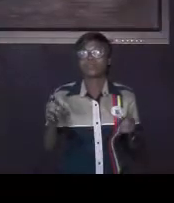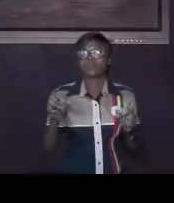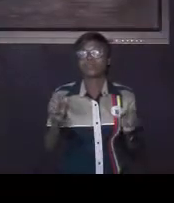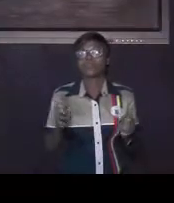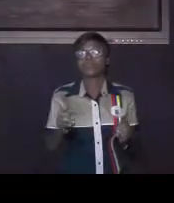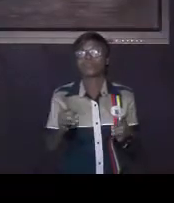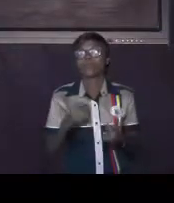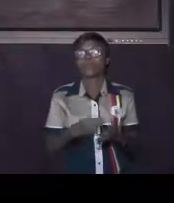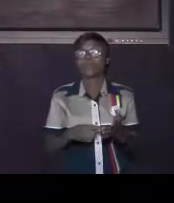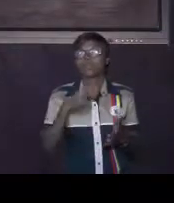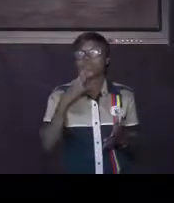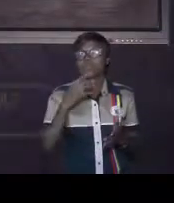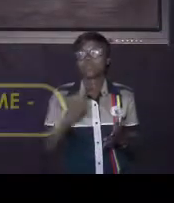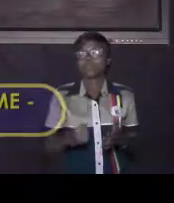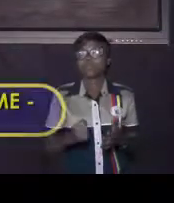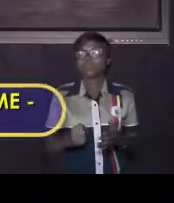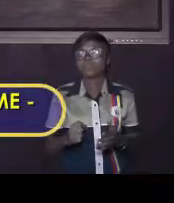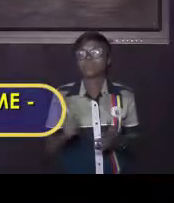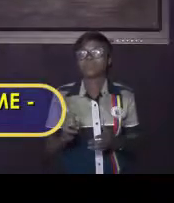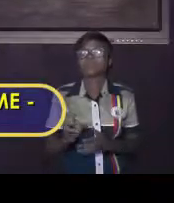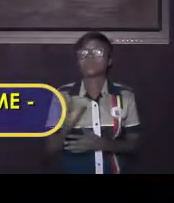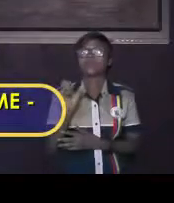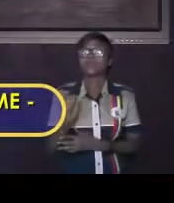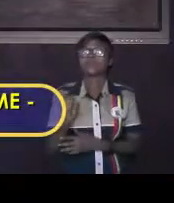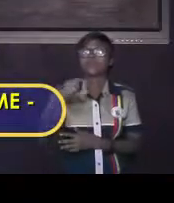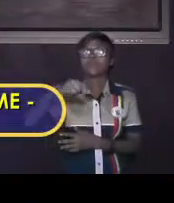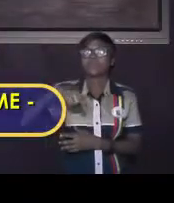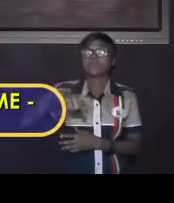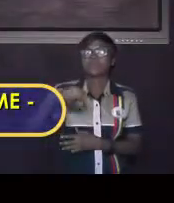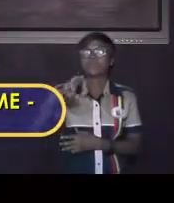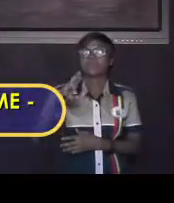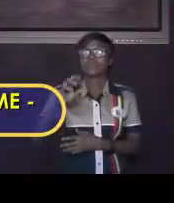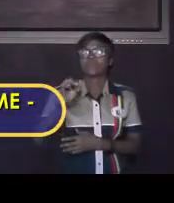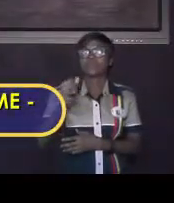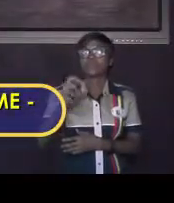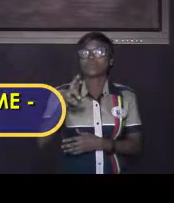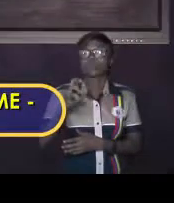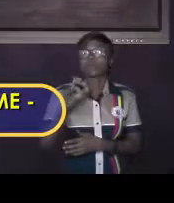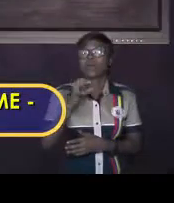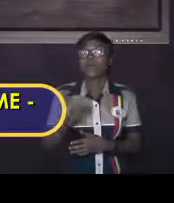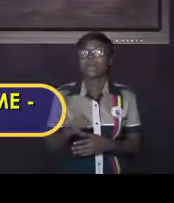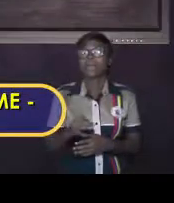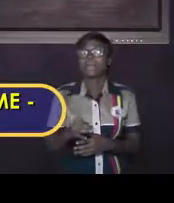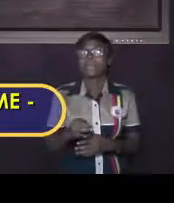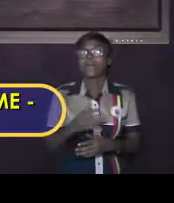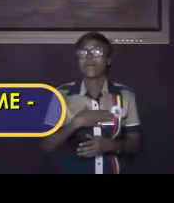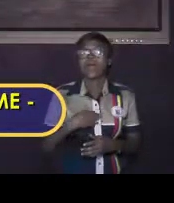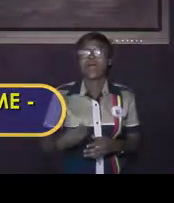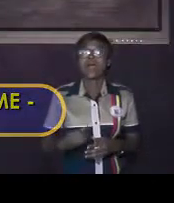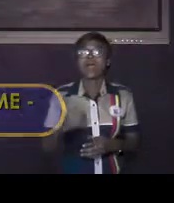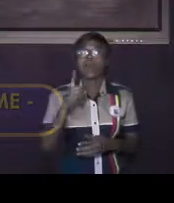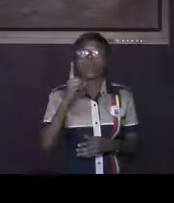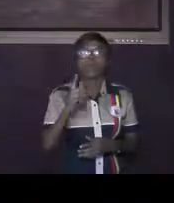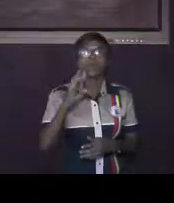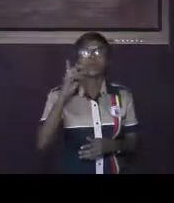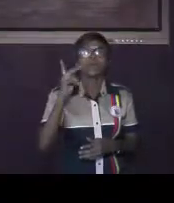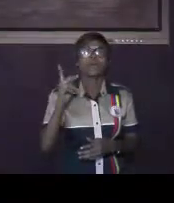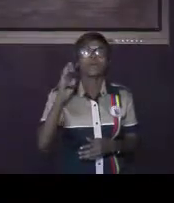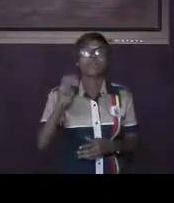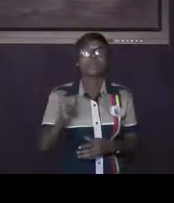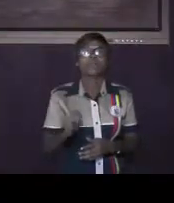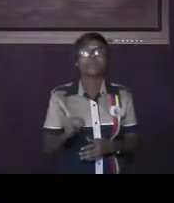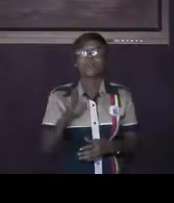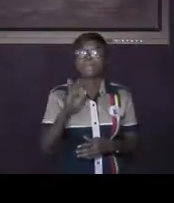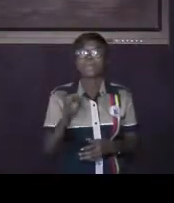Okay, so what is the square kilometer? It's just a square parcel of land with 1 kilometer by the length and 1 kilometer by